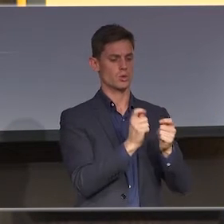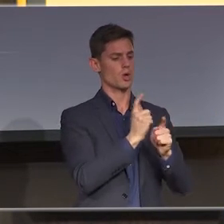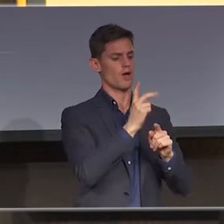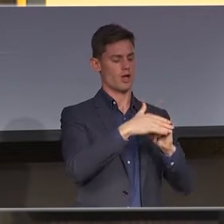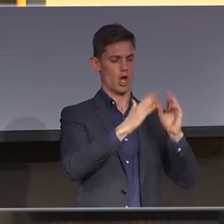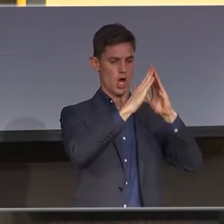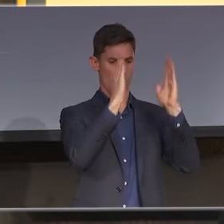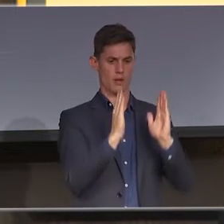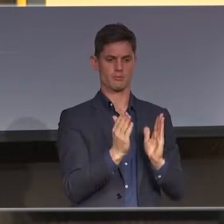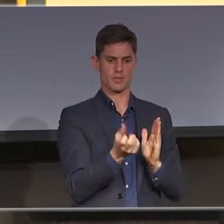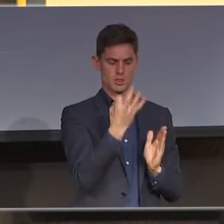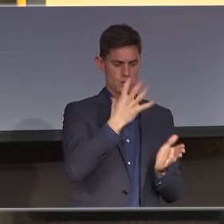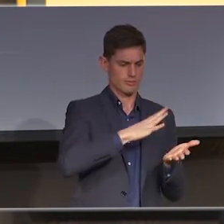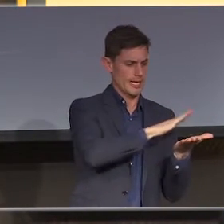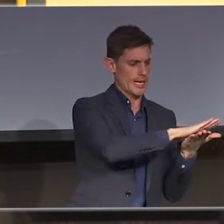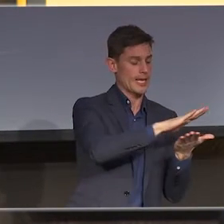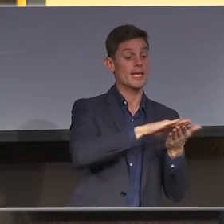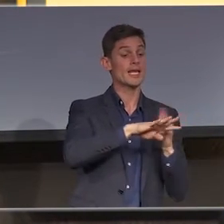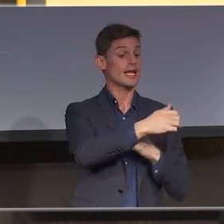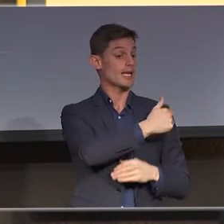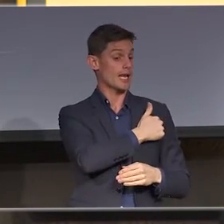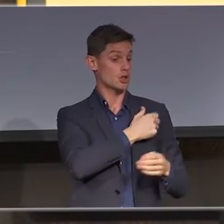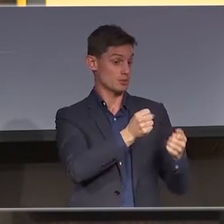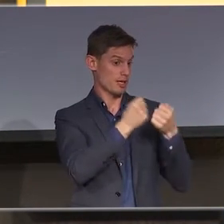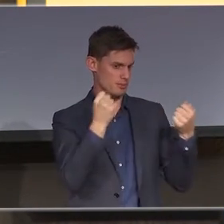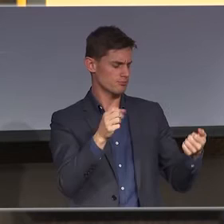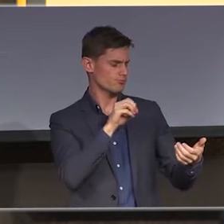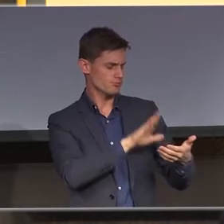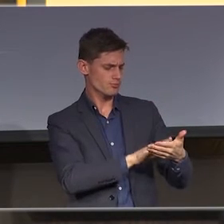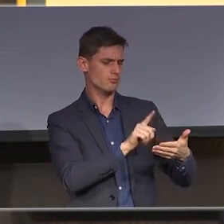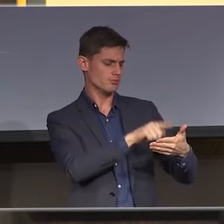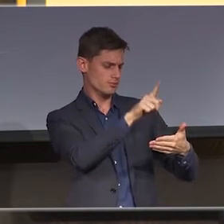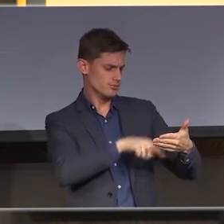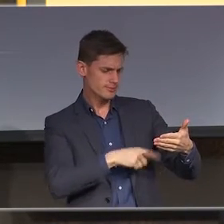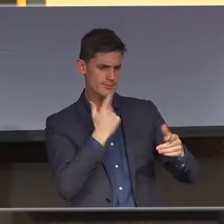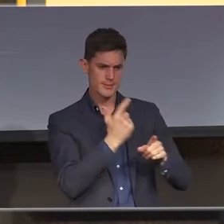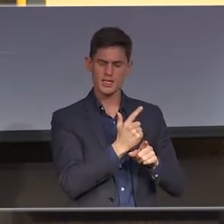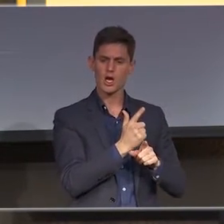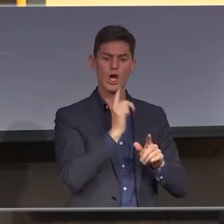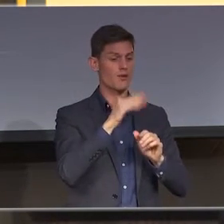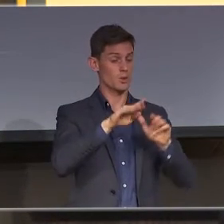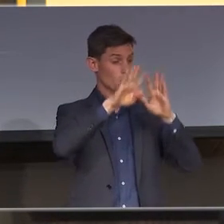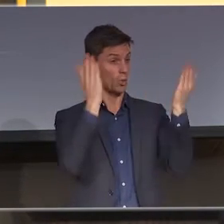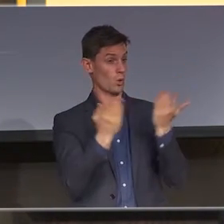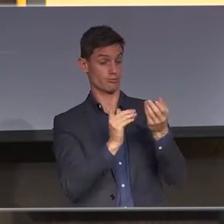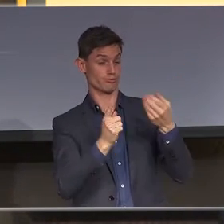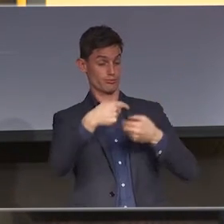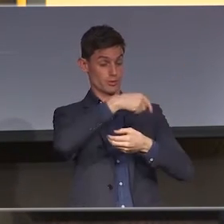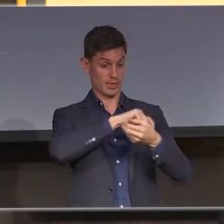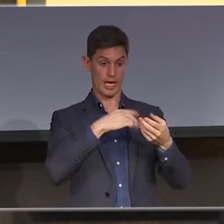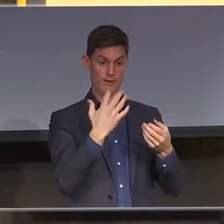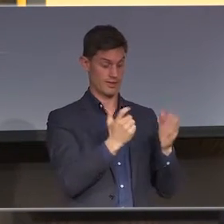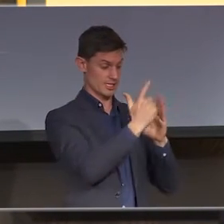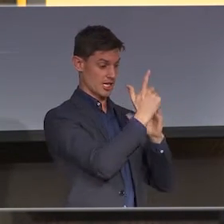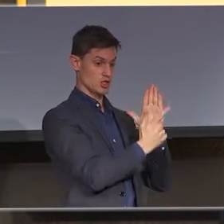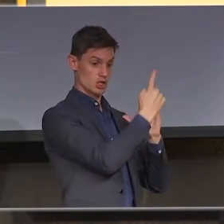Homeless" in the Canadian paper The Taille, the article looks at various cities around the world and their legislation around